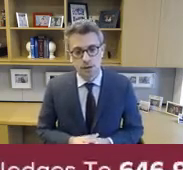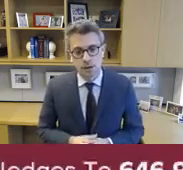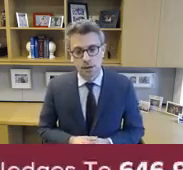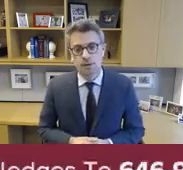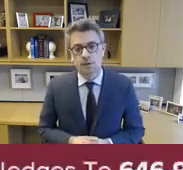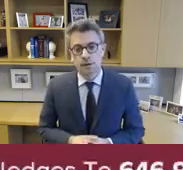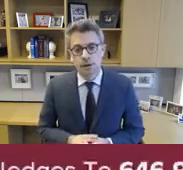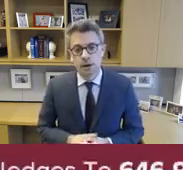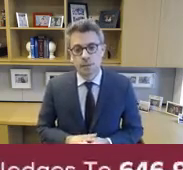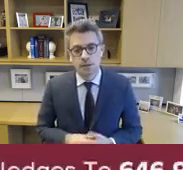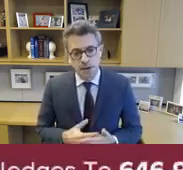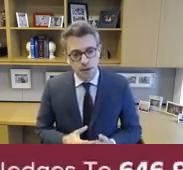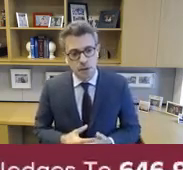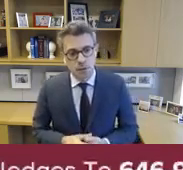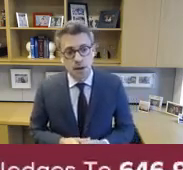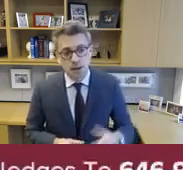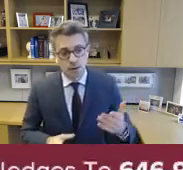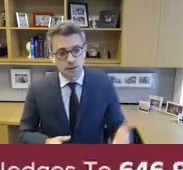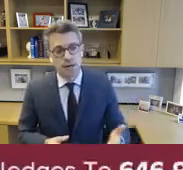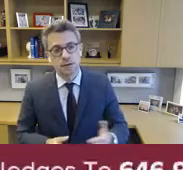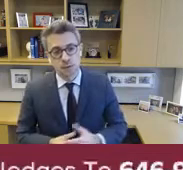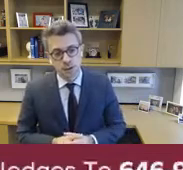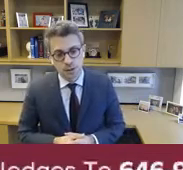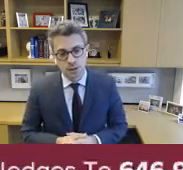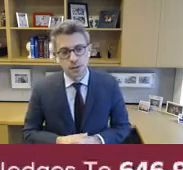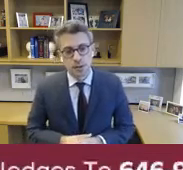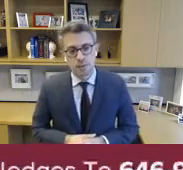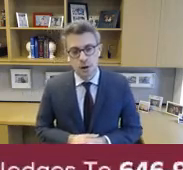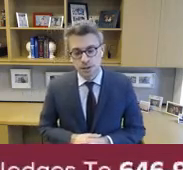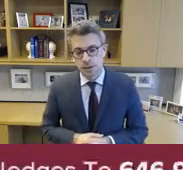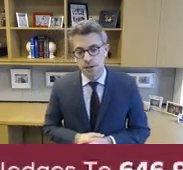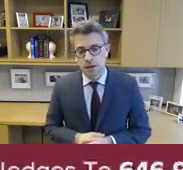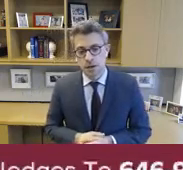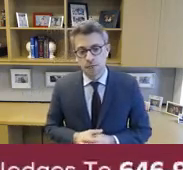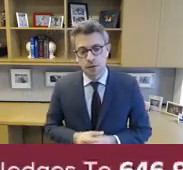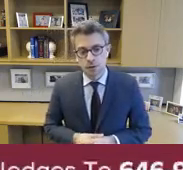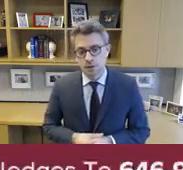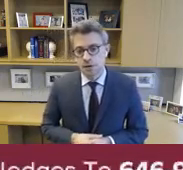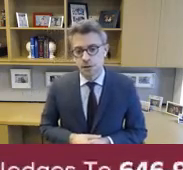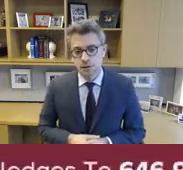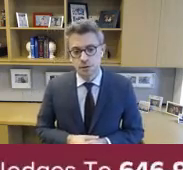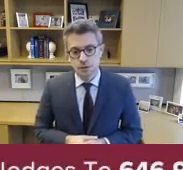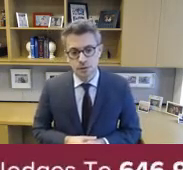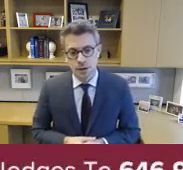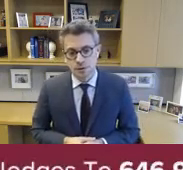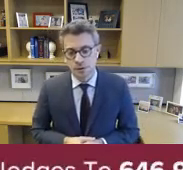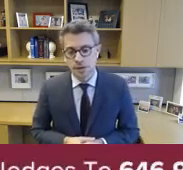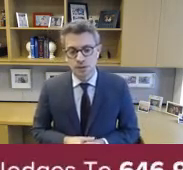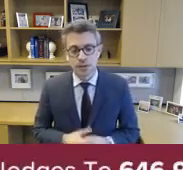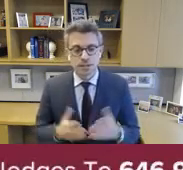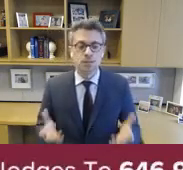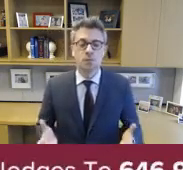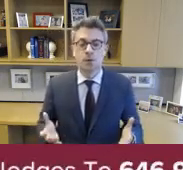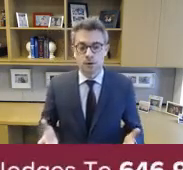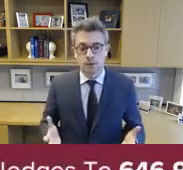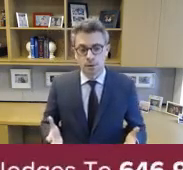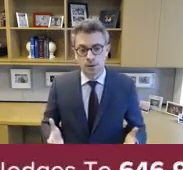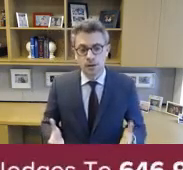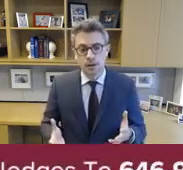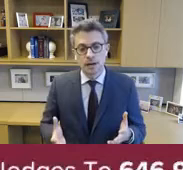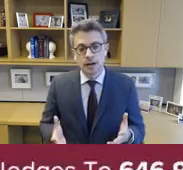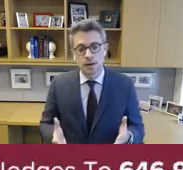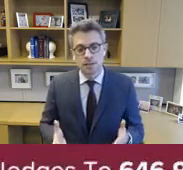that you can give. Thank you, Ken Wilder. Thank you, Sheila Boston, for your generous $200 donation. This is